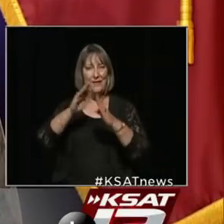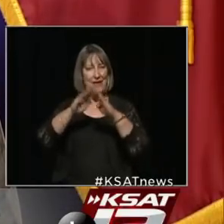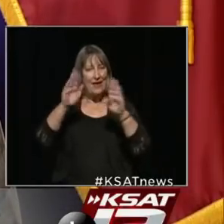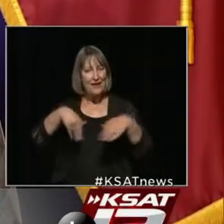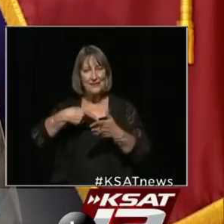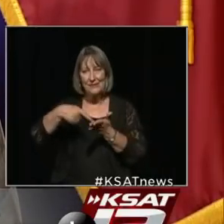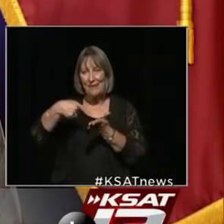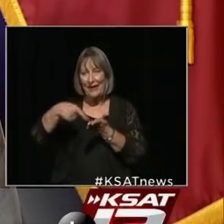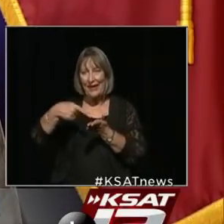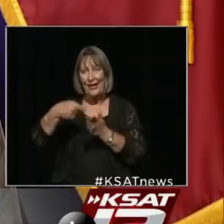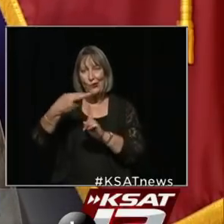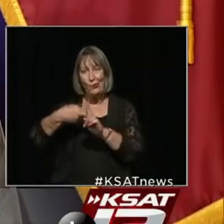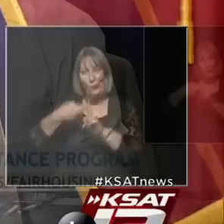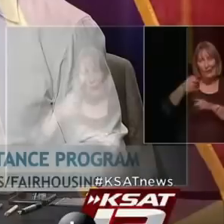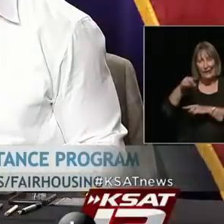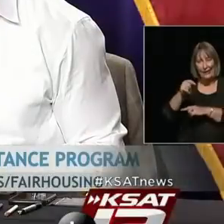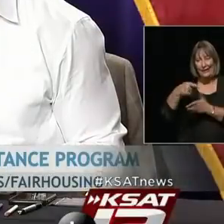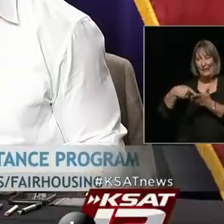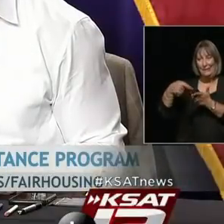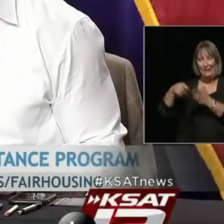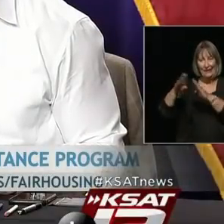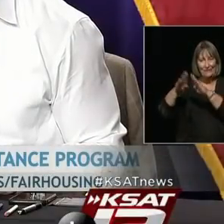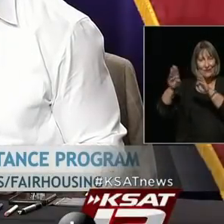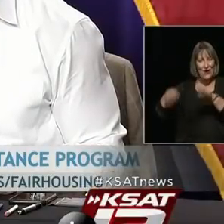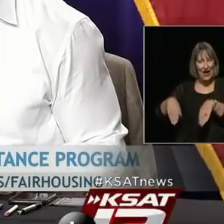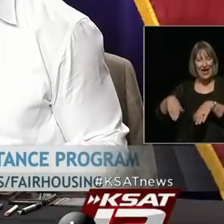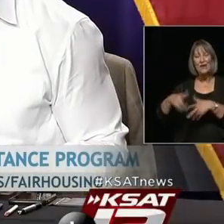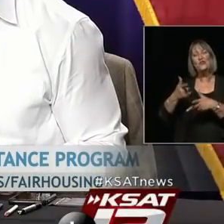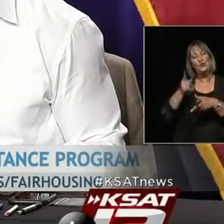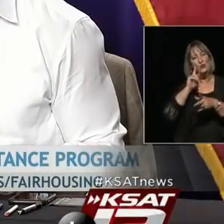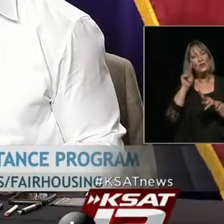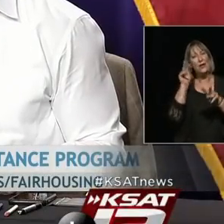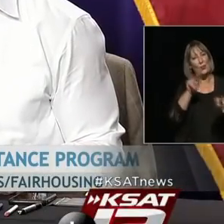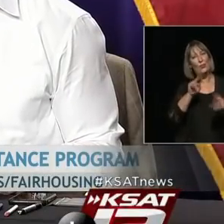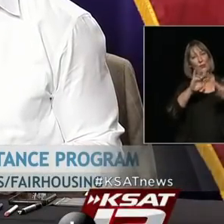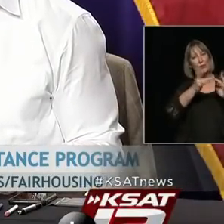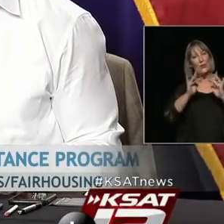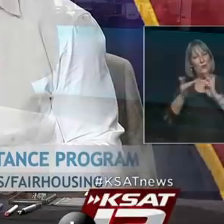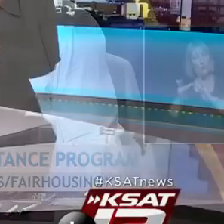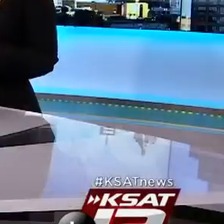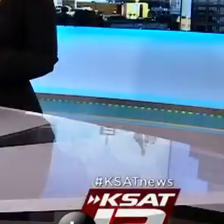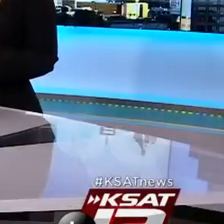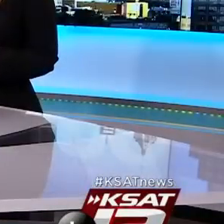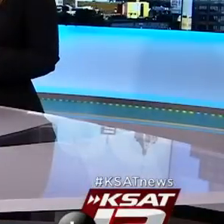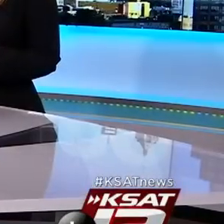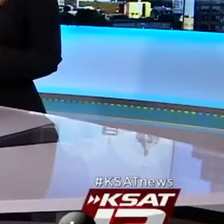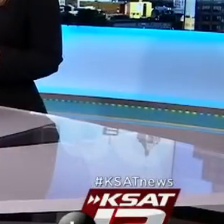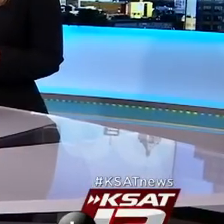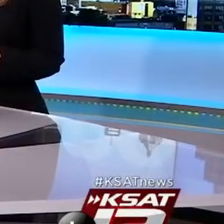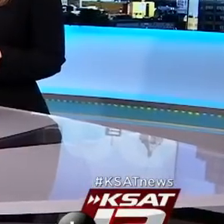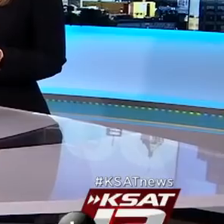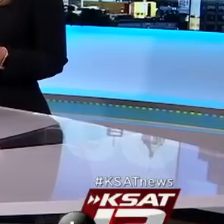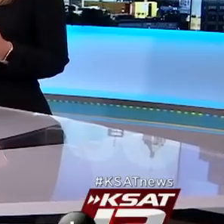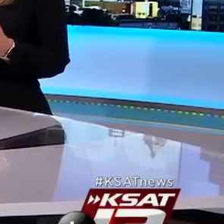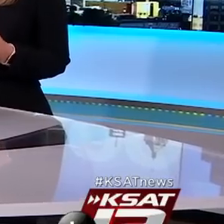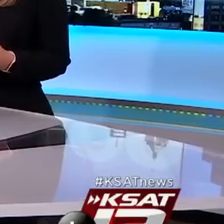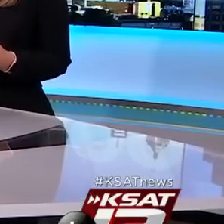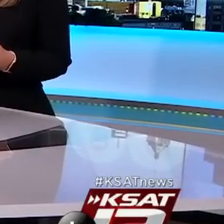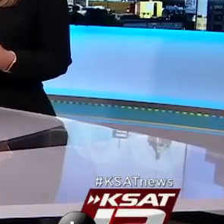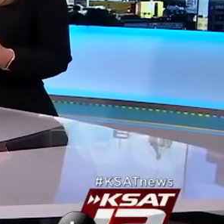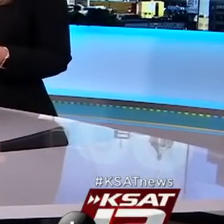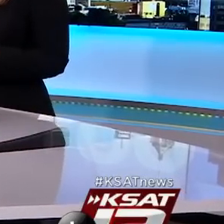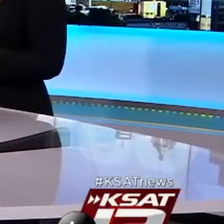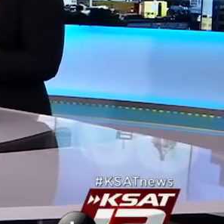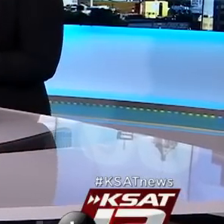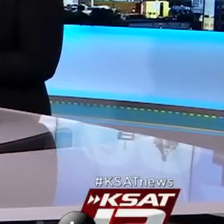need help paying rent or mortgage. All right, the mayor there wrapping up today's daily briefing on COVID-19. Here locally, he was reminding